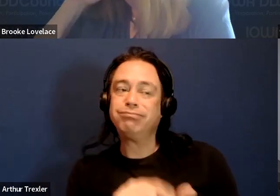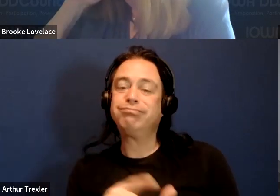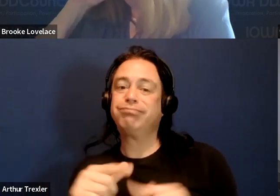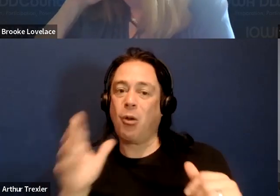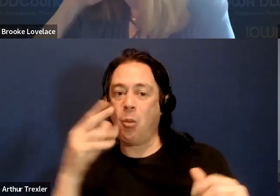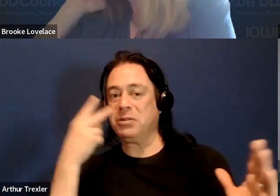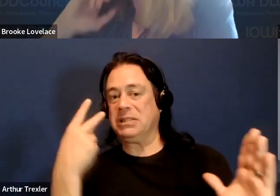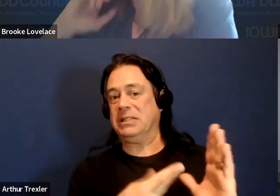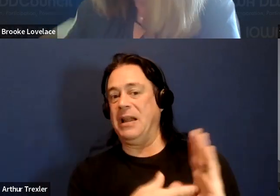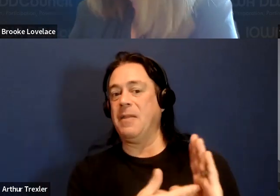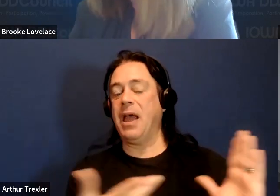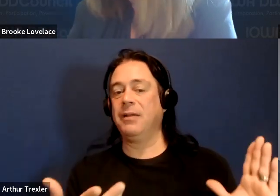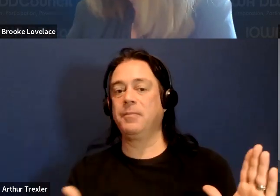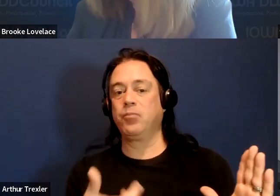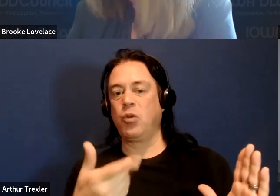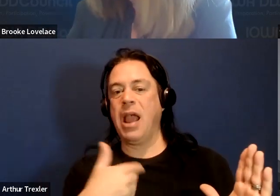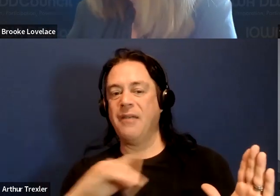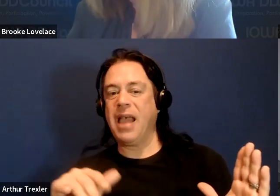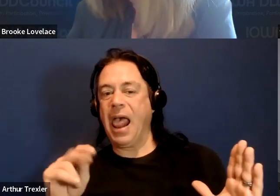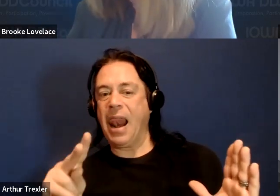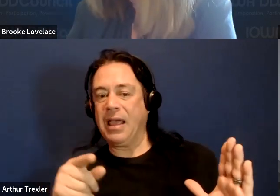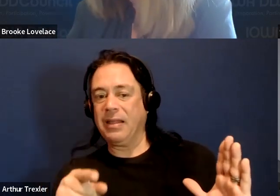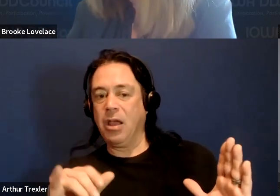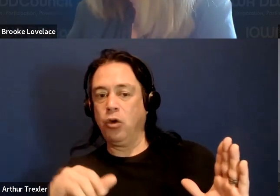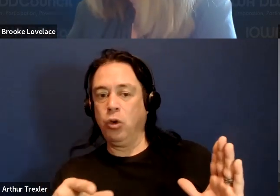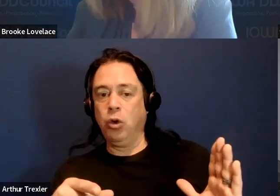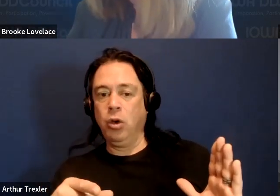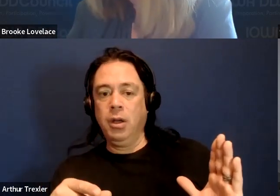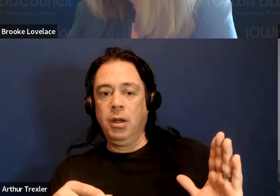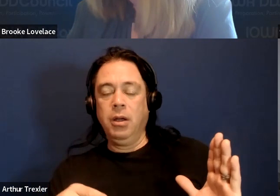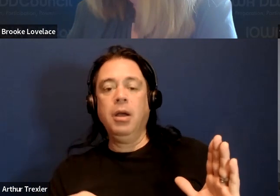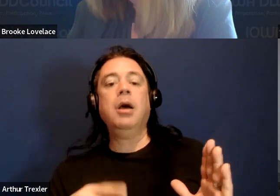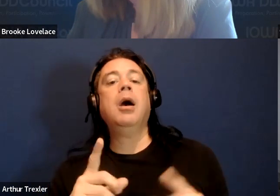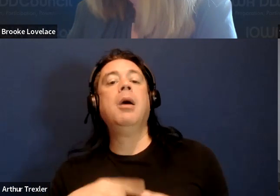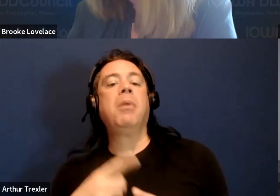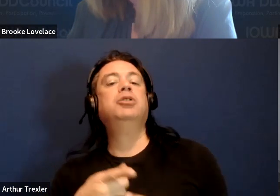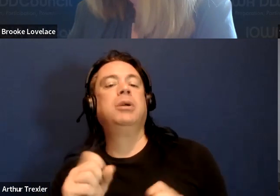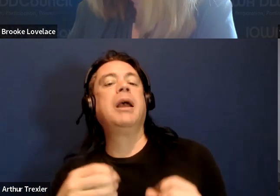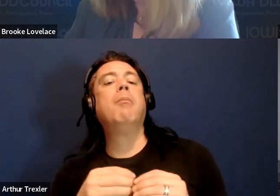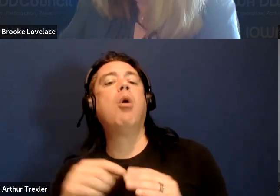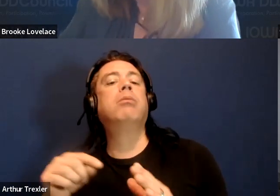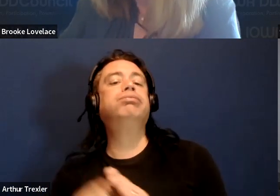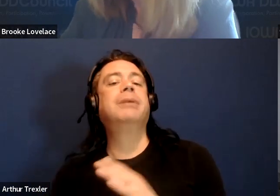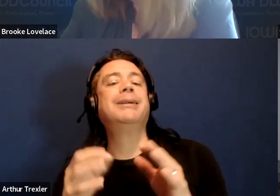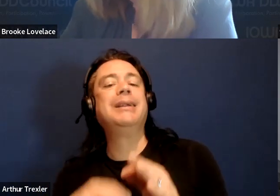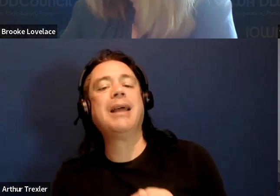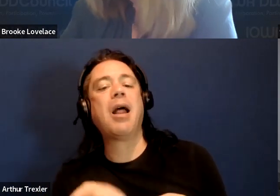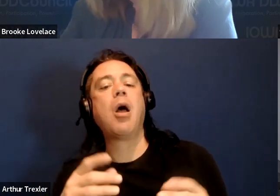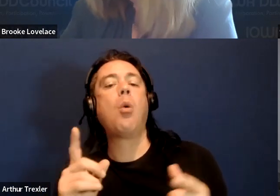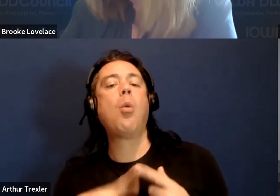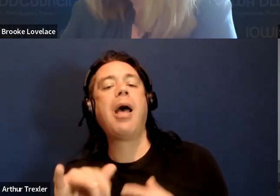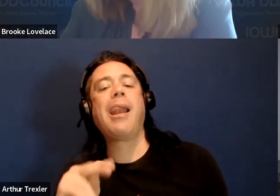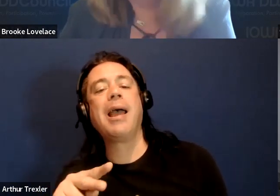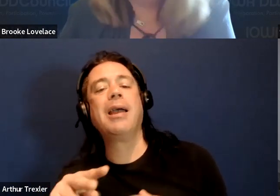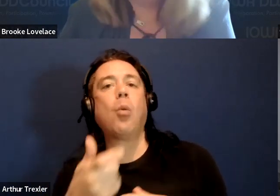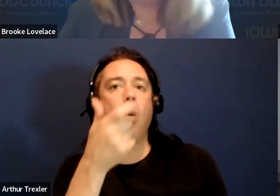can do that with that link there as well. You can also get the details, the link to watch or